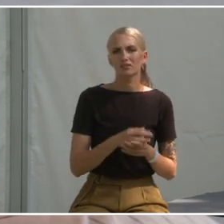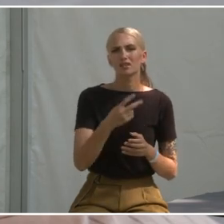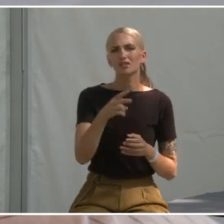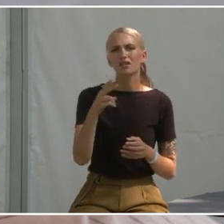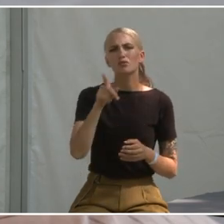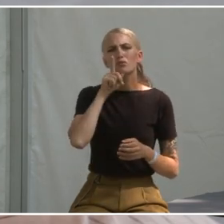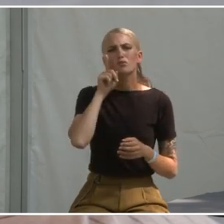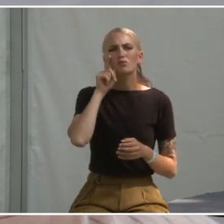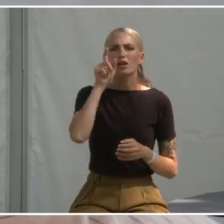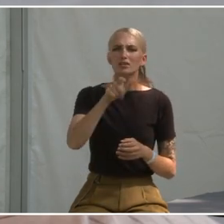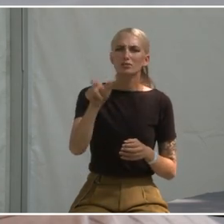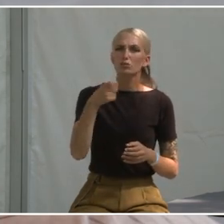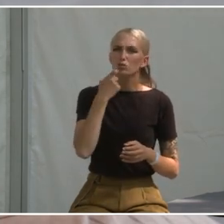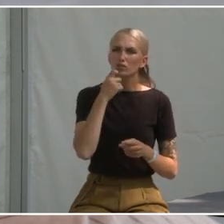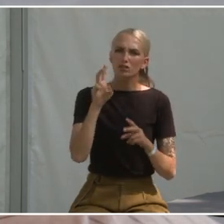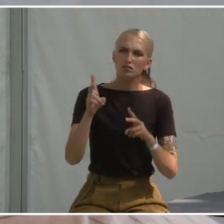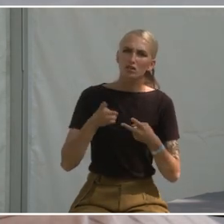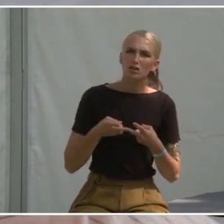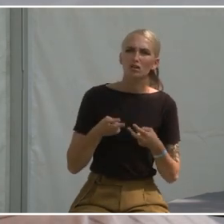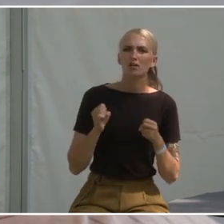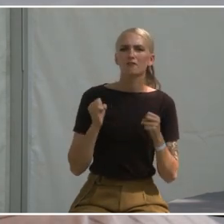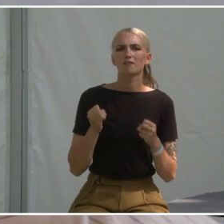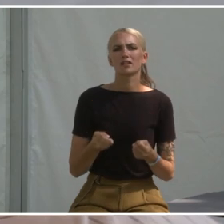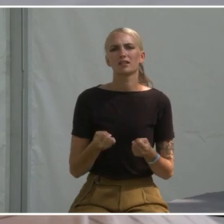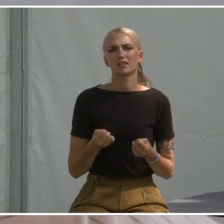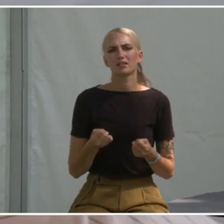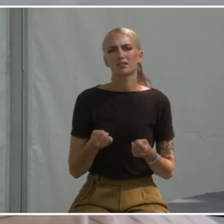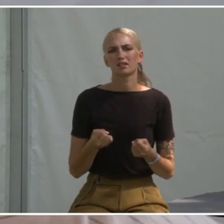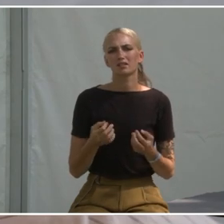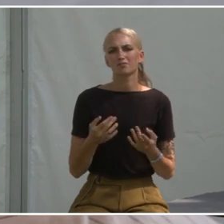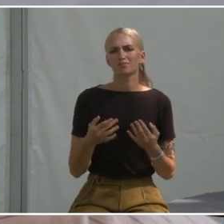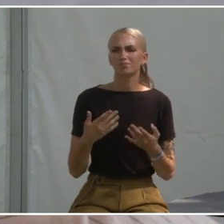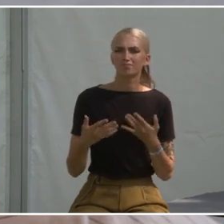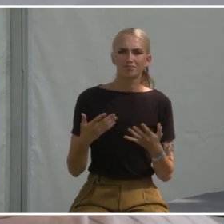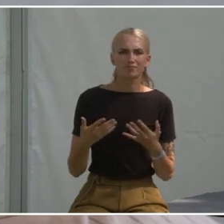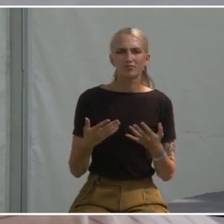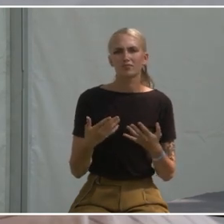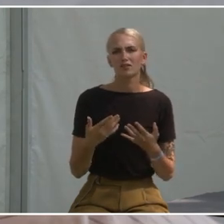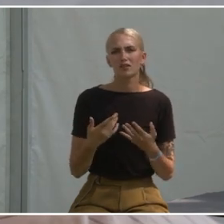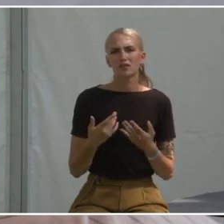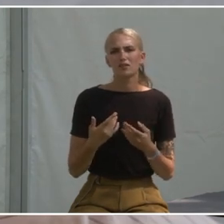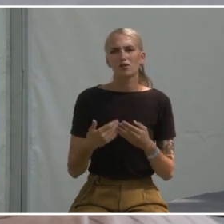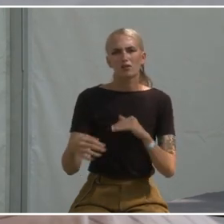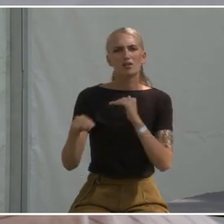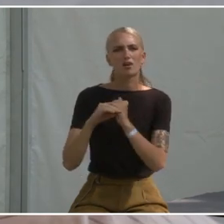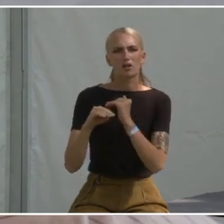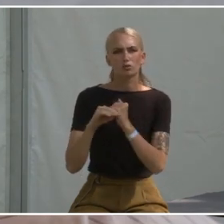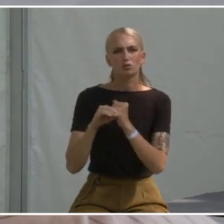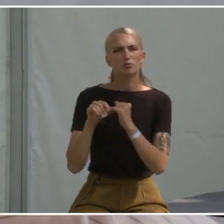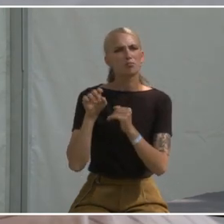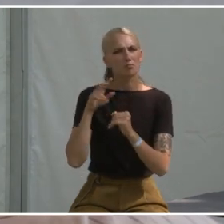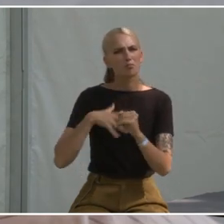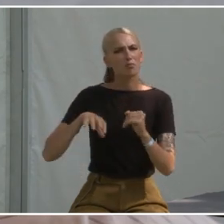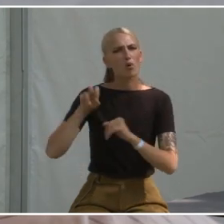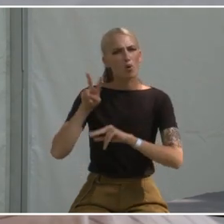have similar either interests or other sort of connecting attributes, we're still looking for that group that we're belonging to.